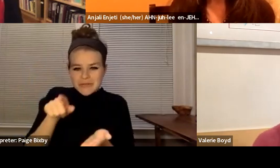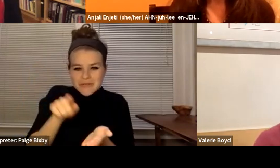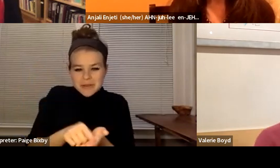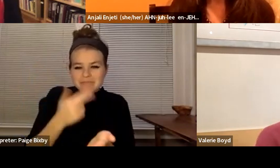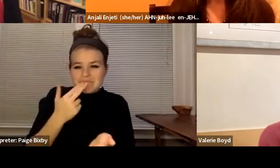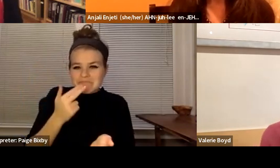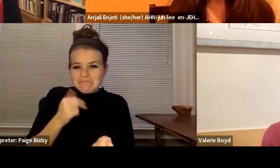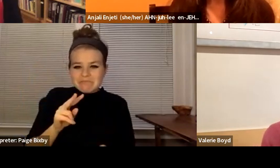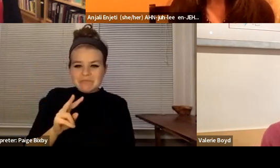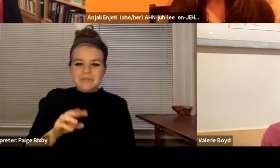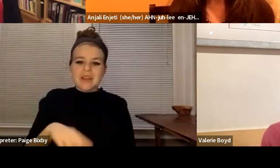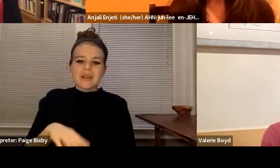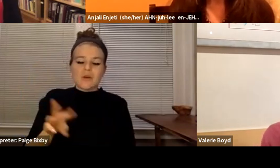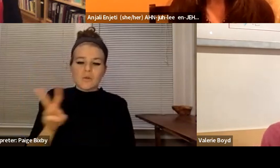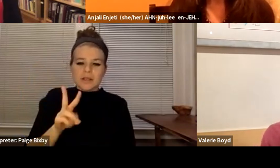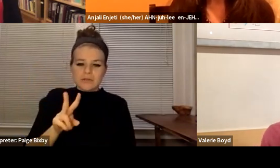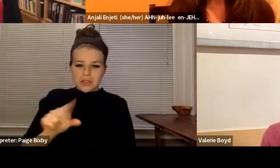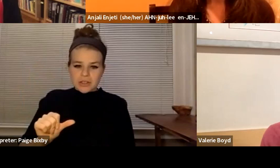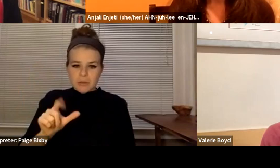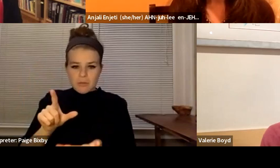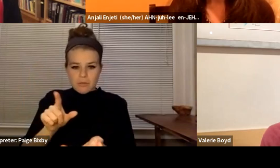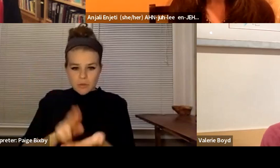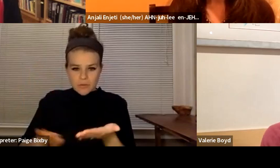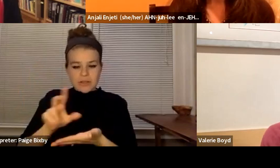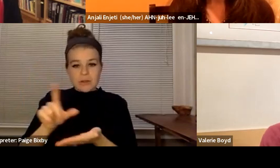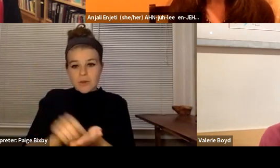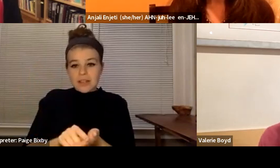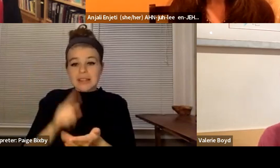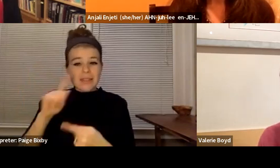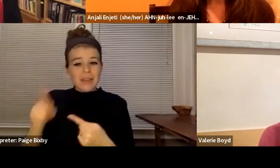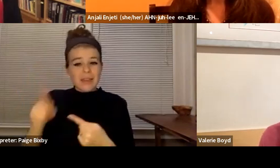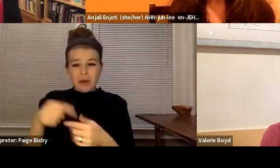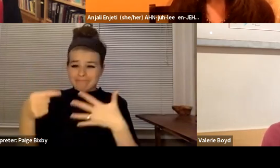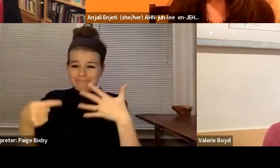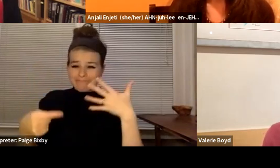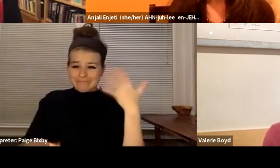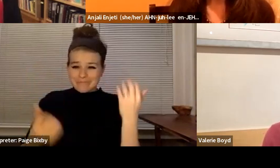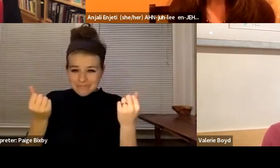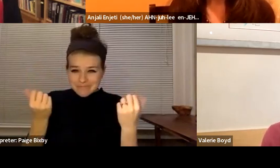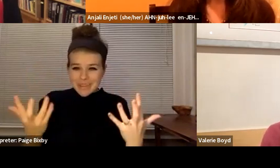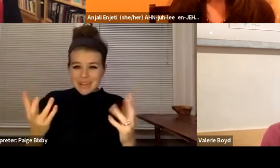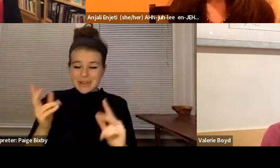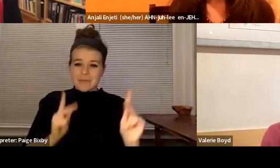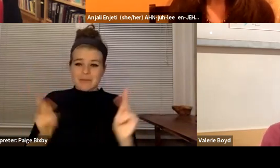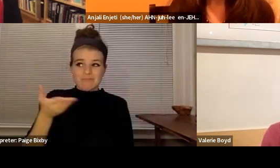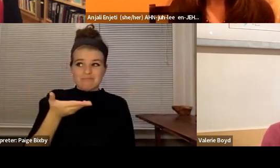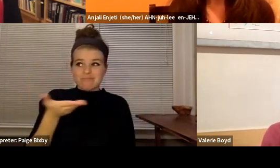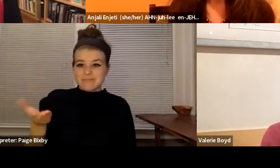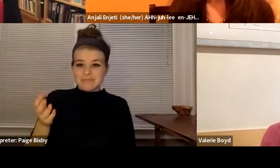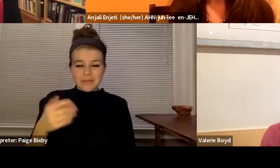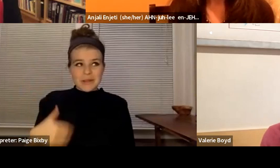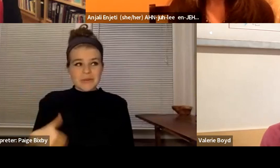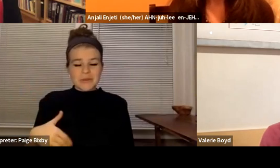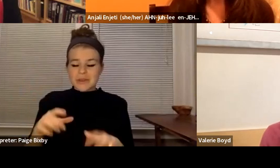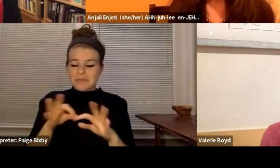Press. I think about so many colleagues who are out here doing important major